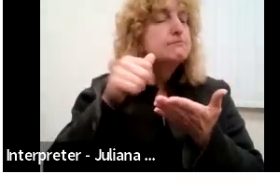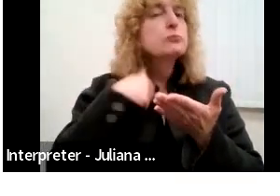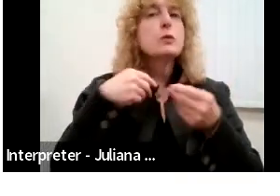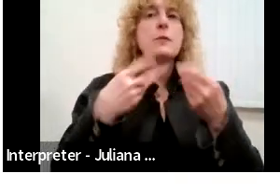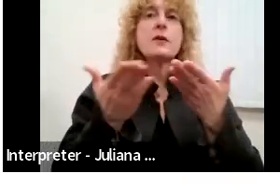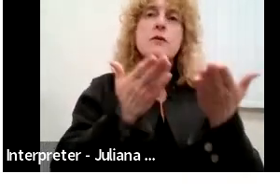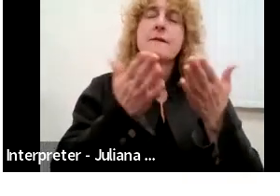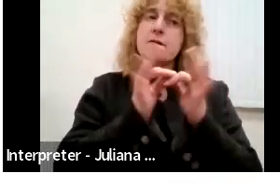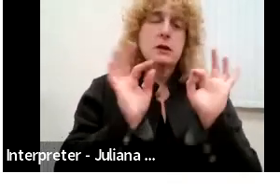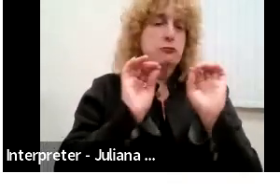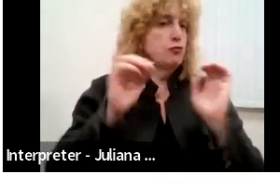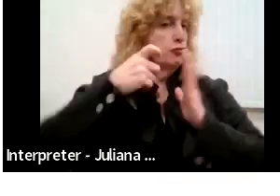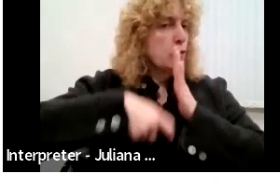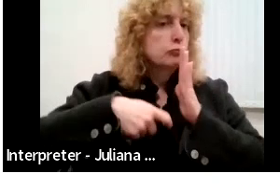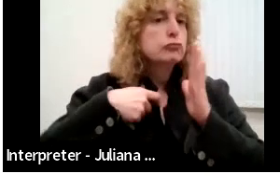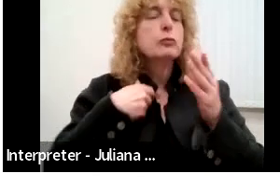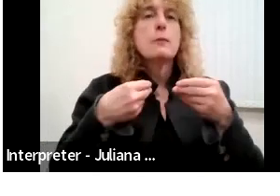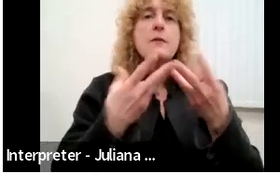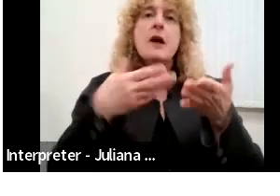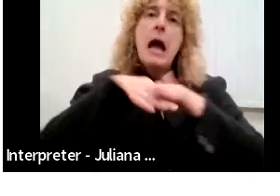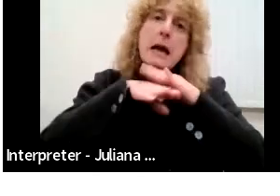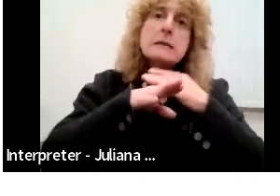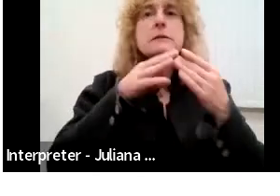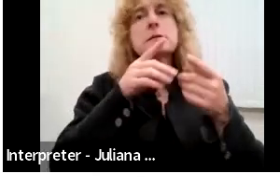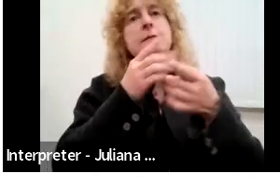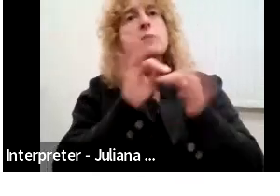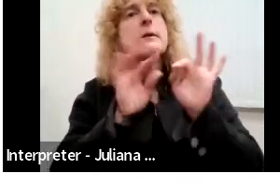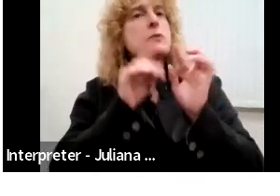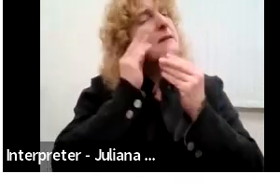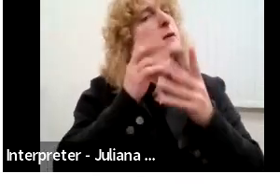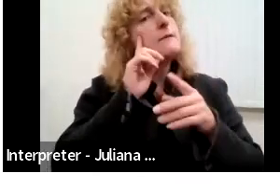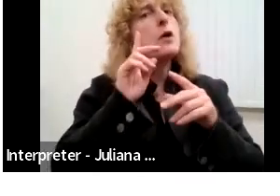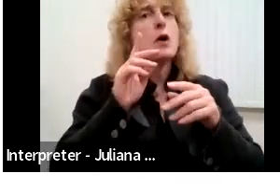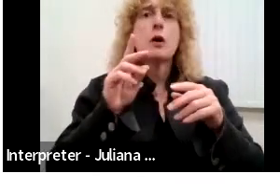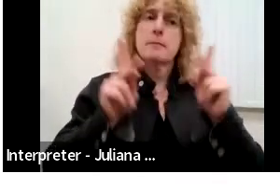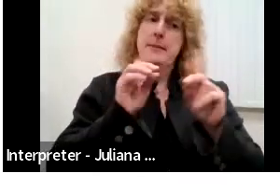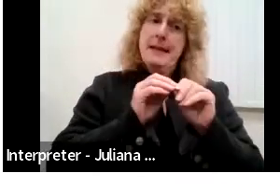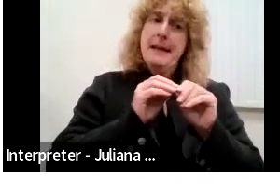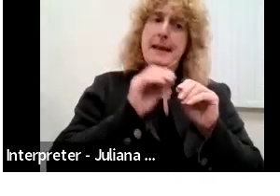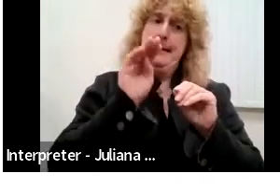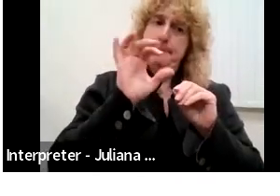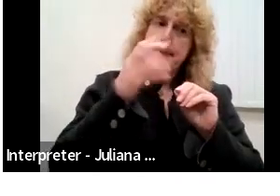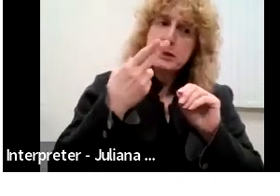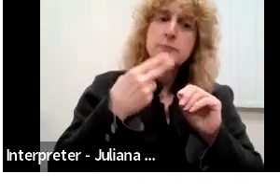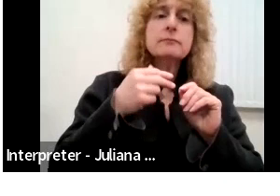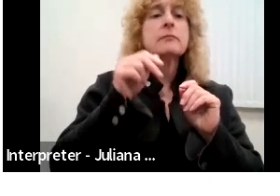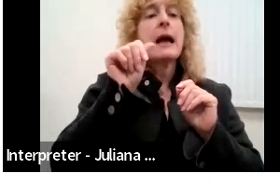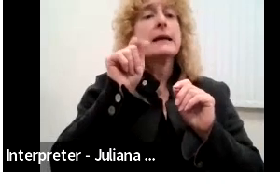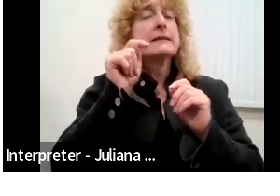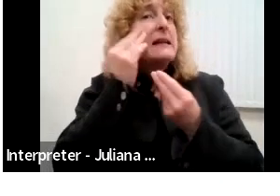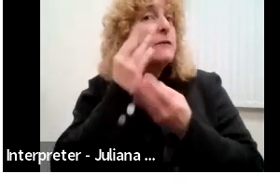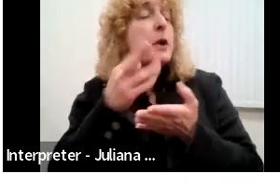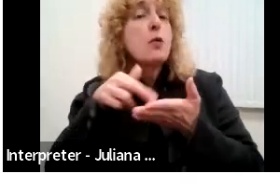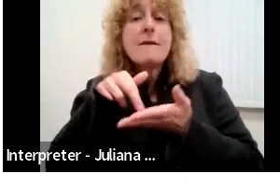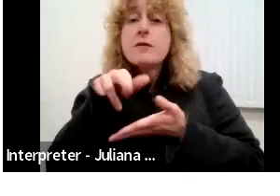we provide access to information and services in Michigan. So AT information referral, you can contact us